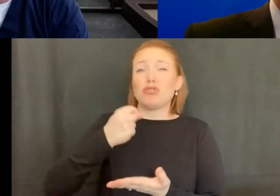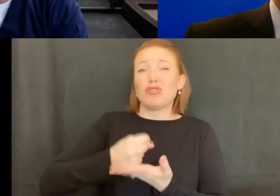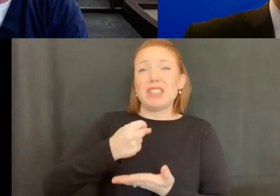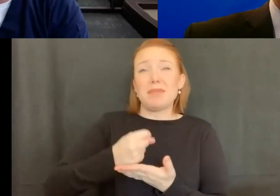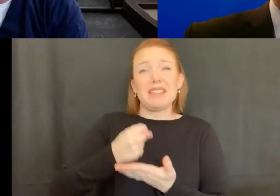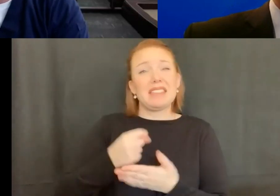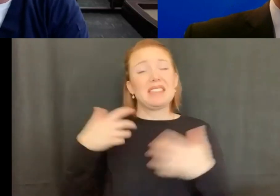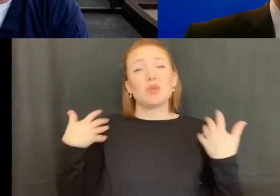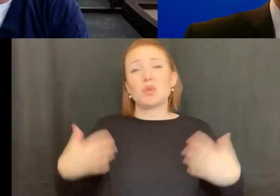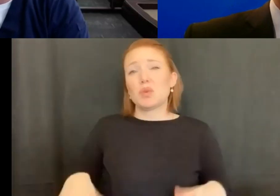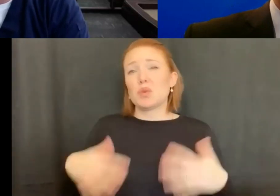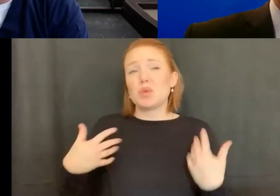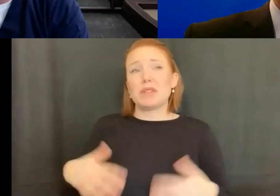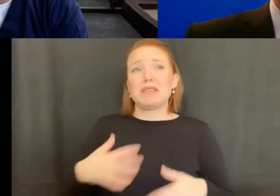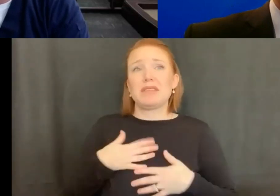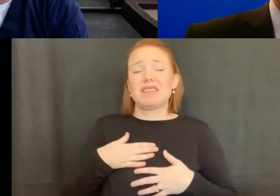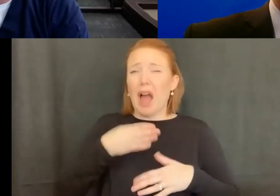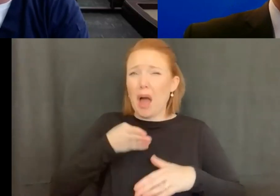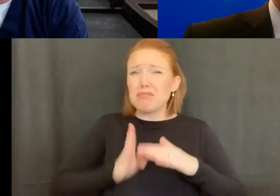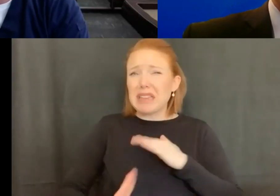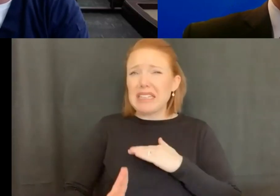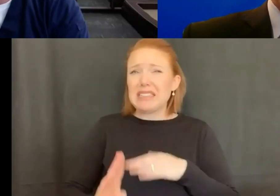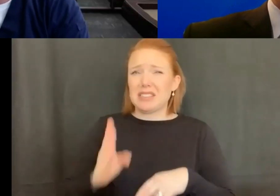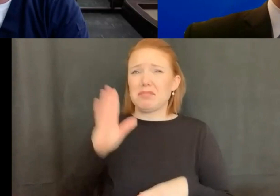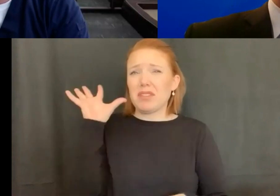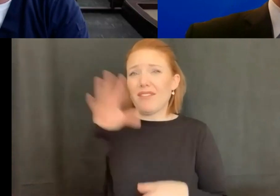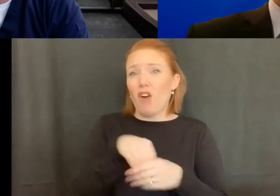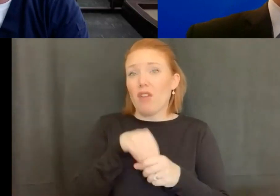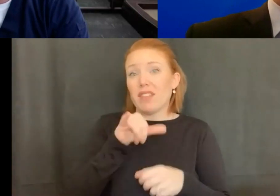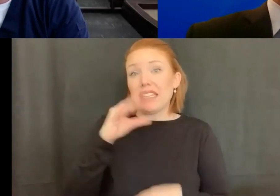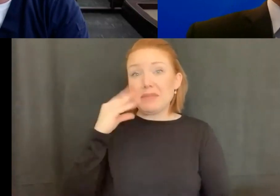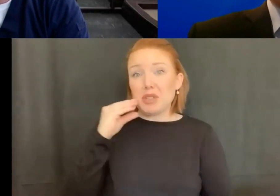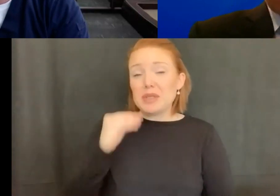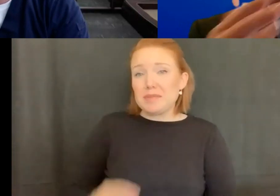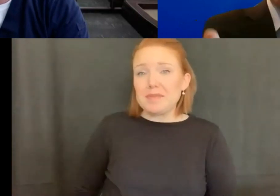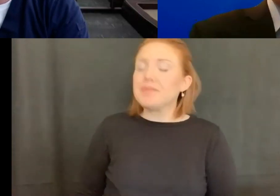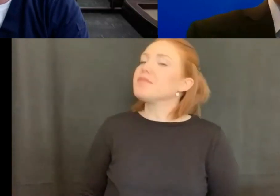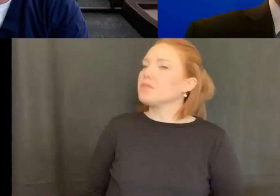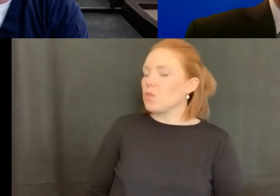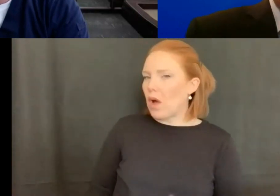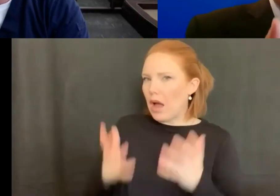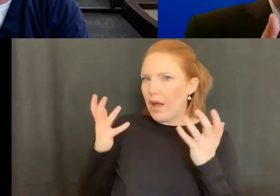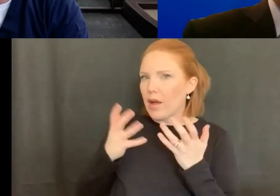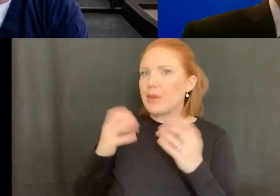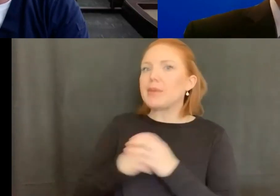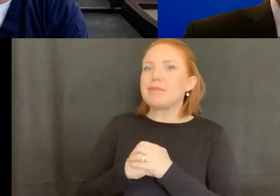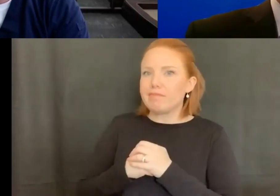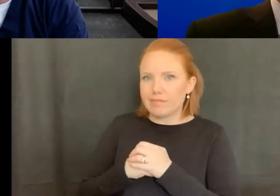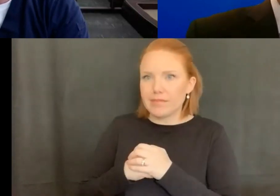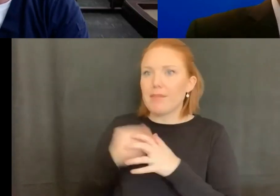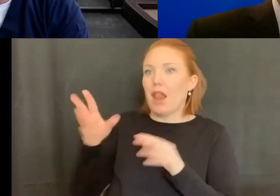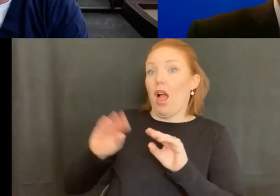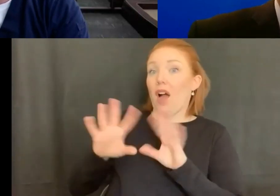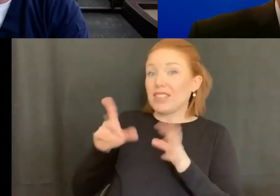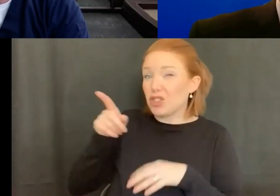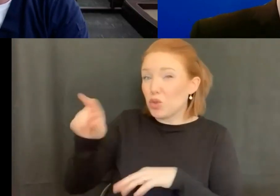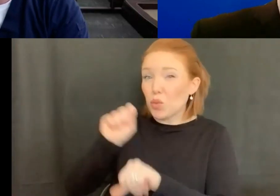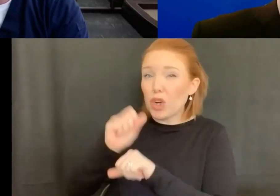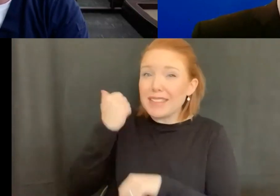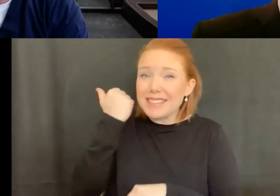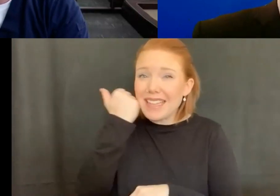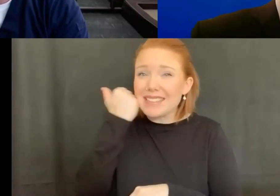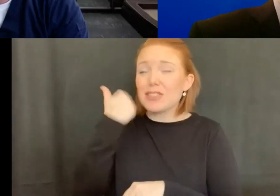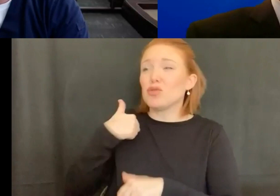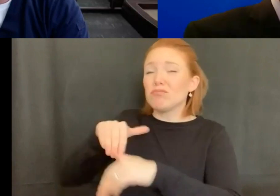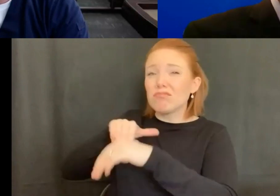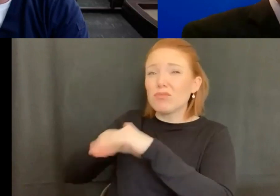wild, very humbling experience to take part in that. Absolutely. So not only you work as a dentist, you go into your office, you